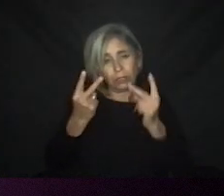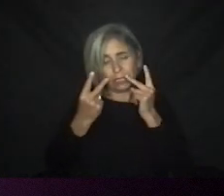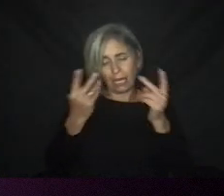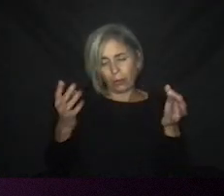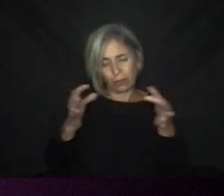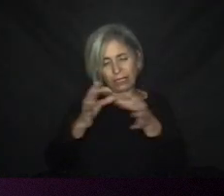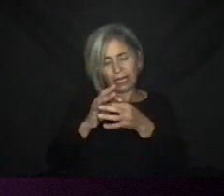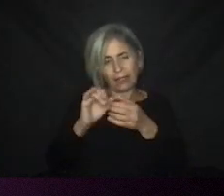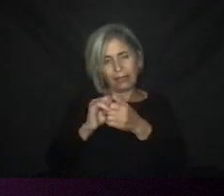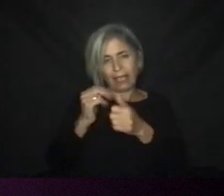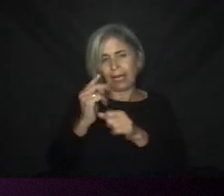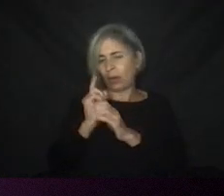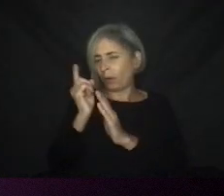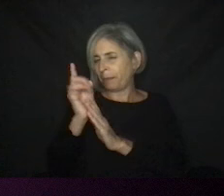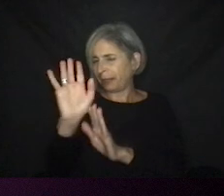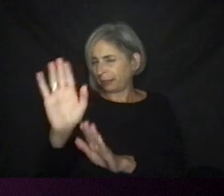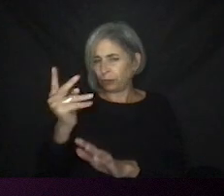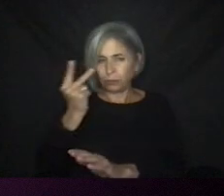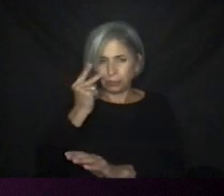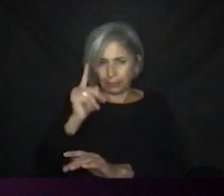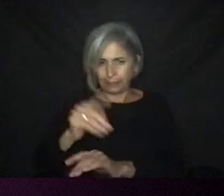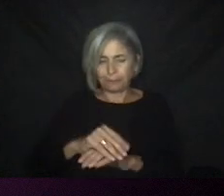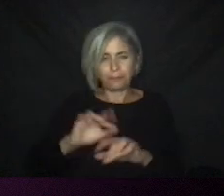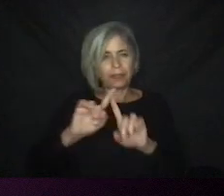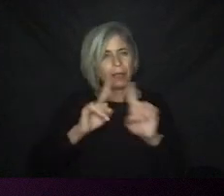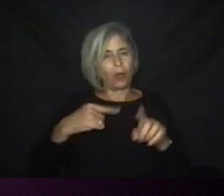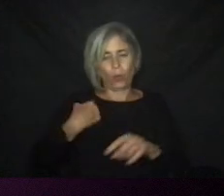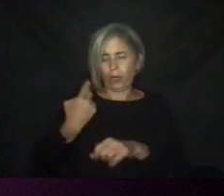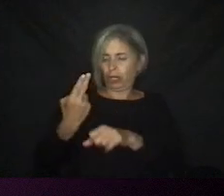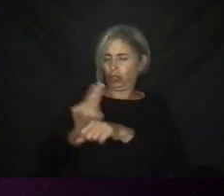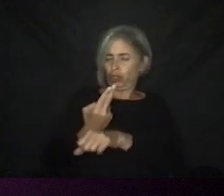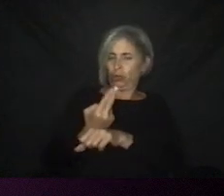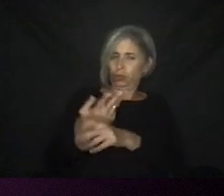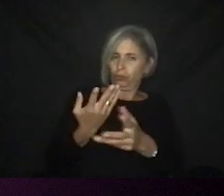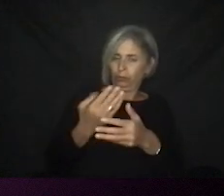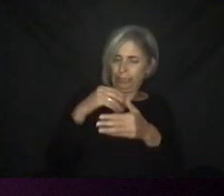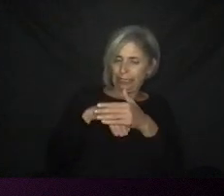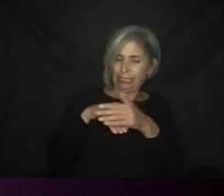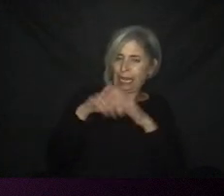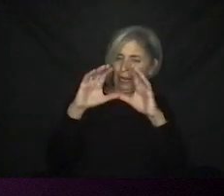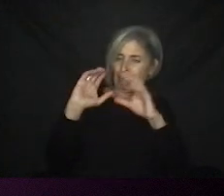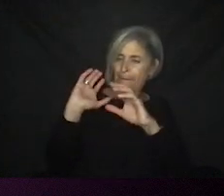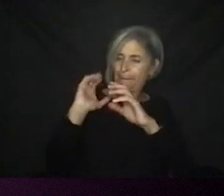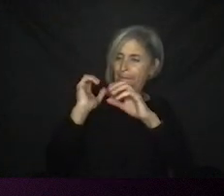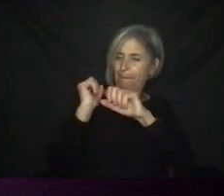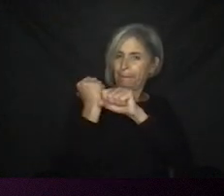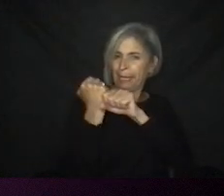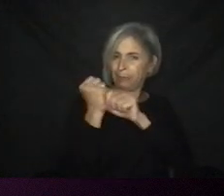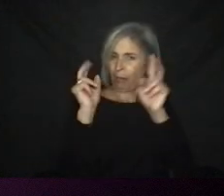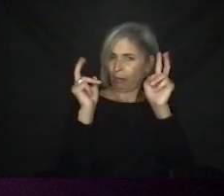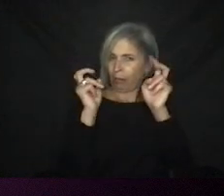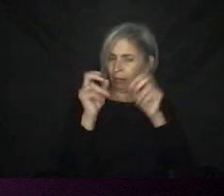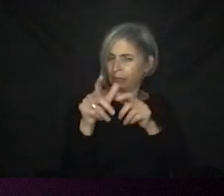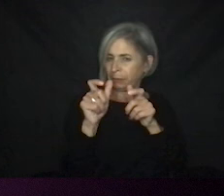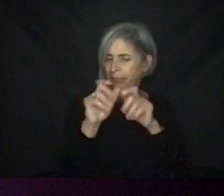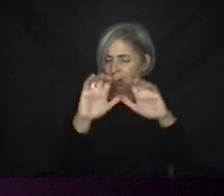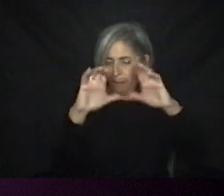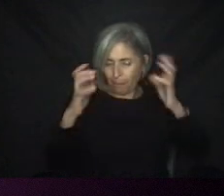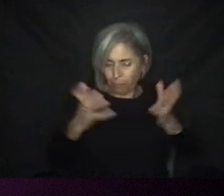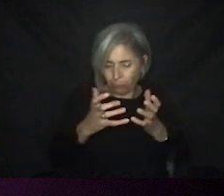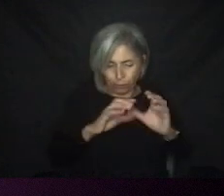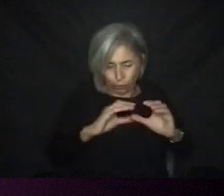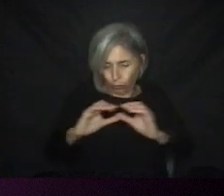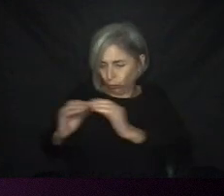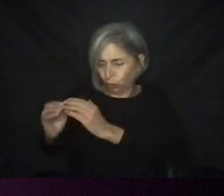some things into users here. The other thing is, because we're so used to insider baseball speak within our own bubble, our own